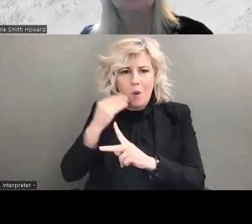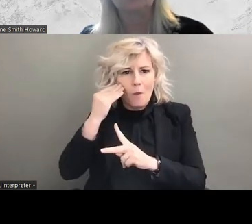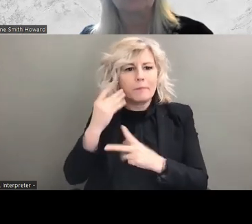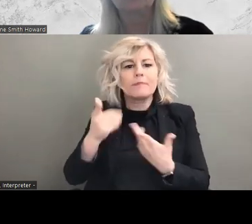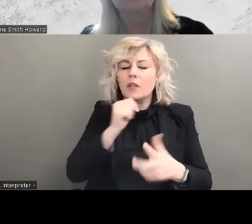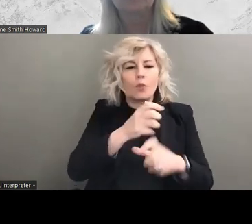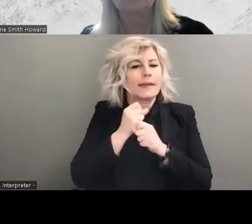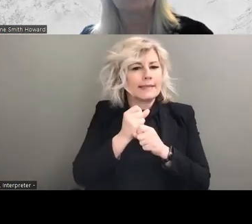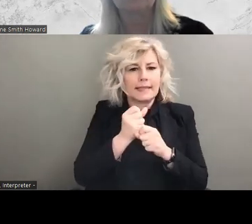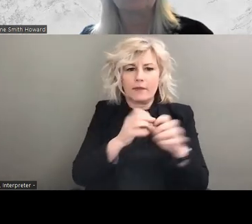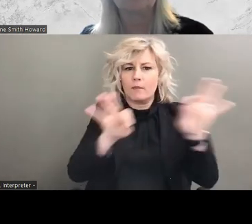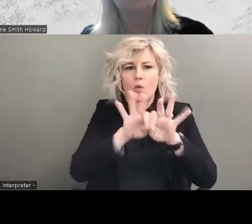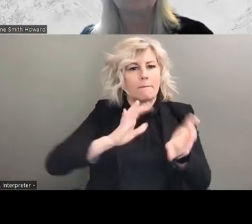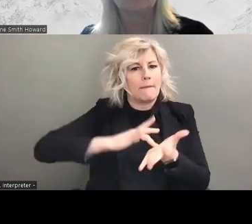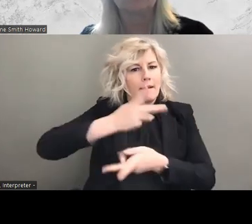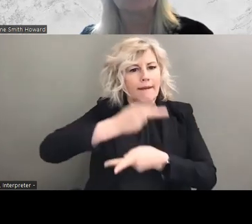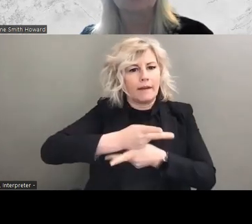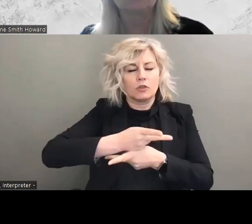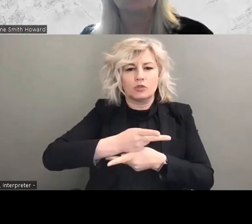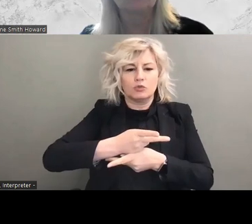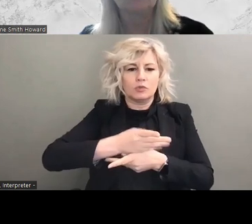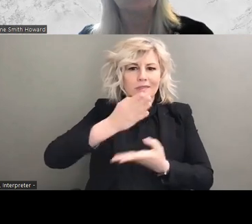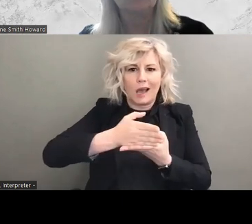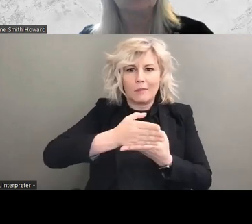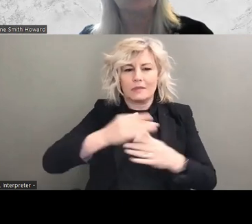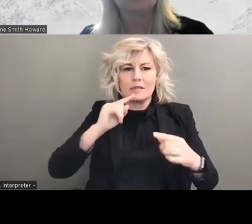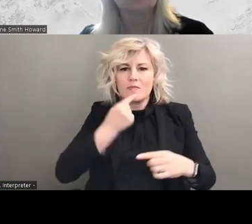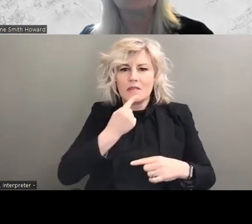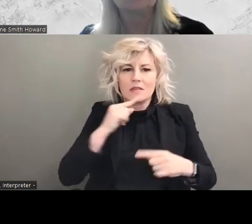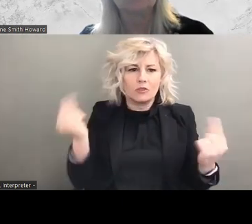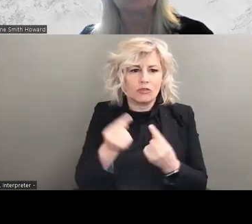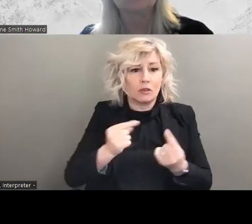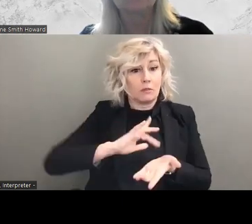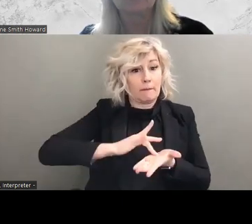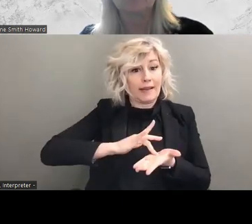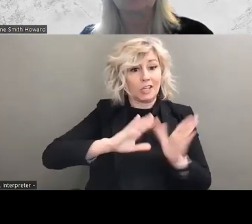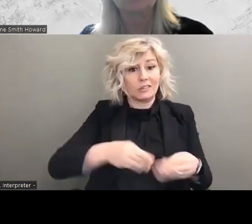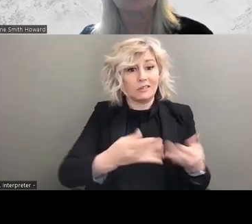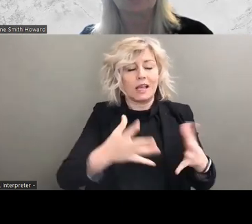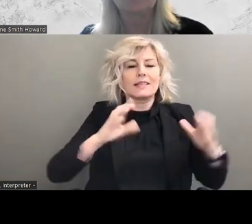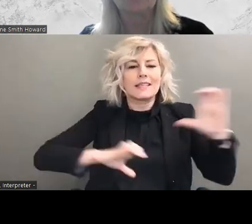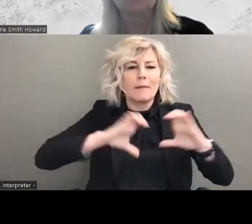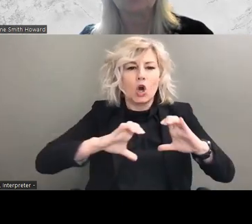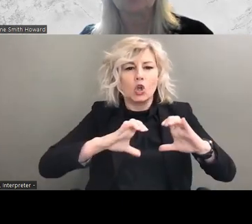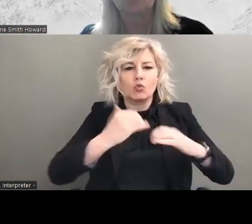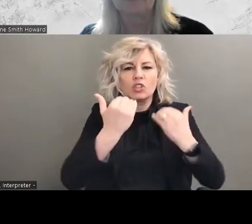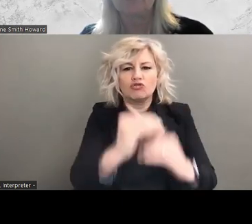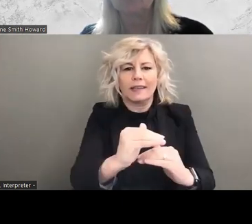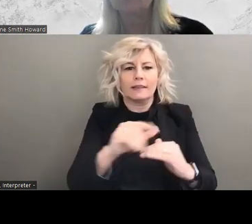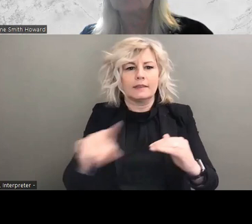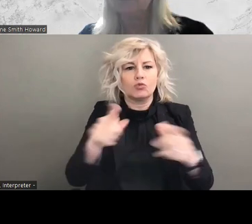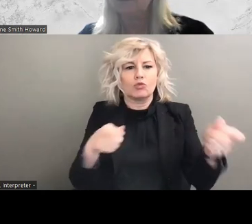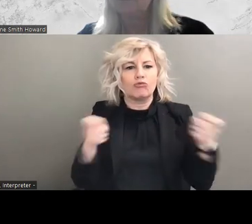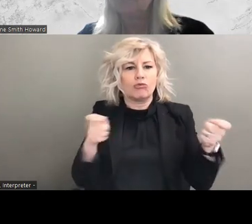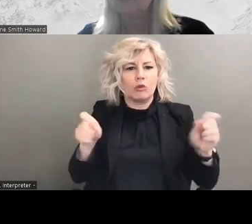receive critical medical care in time to prevent serious injury. Medication is administered as chemical restraint to control